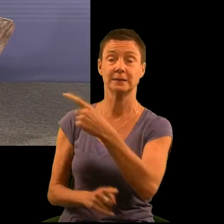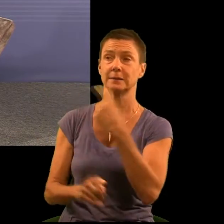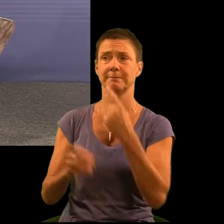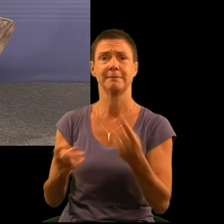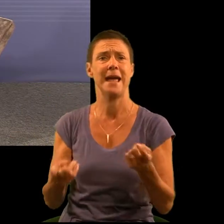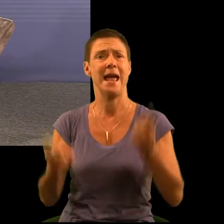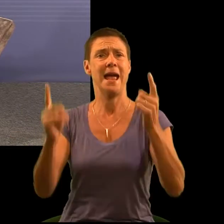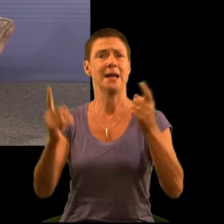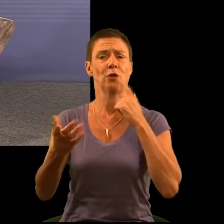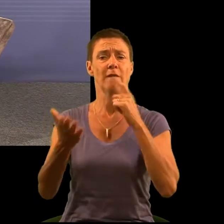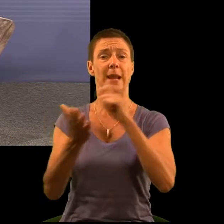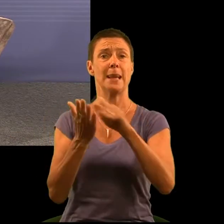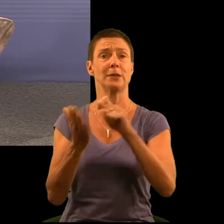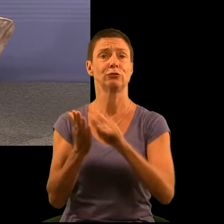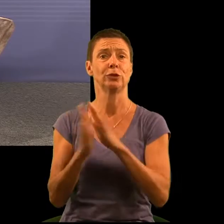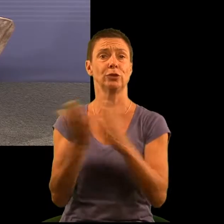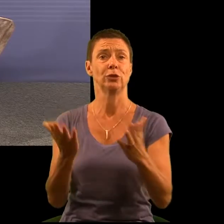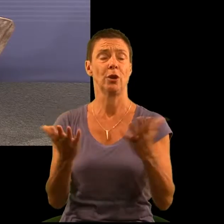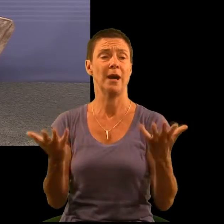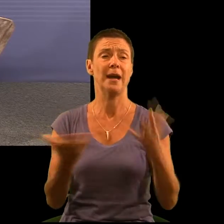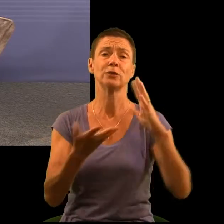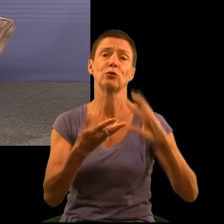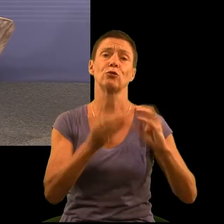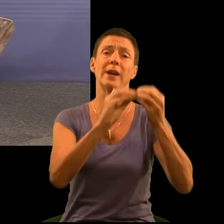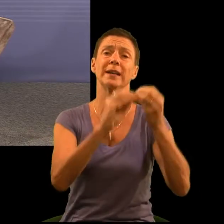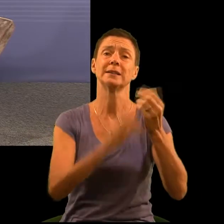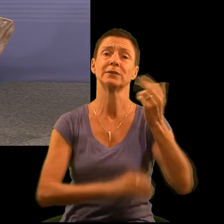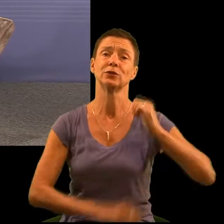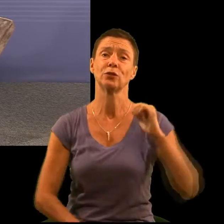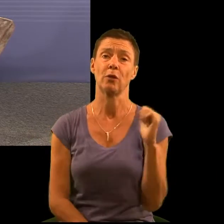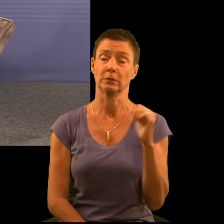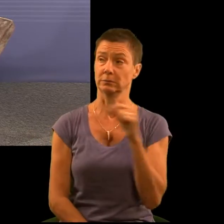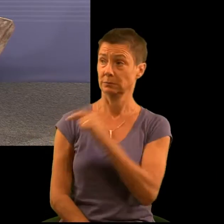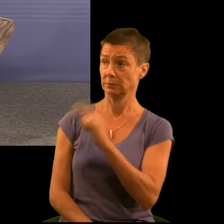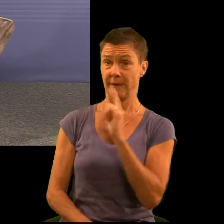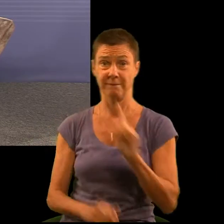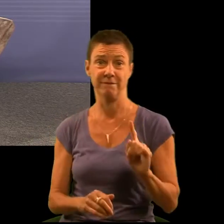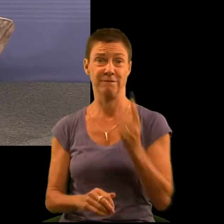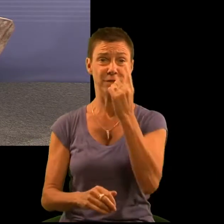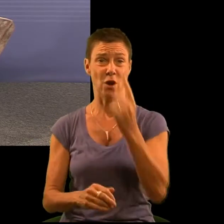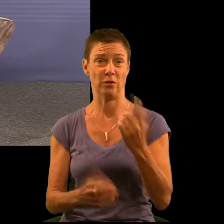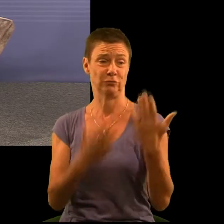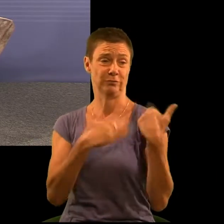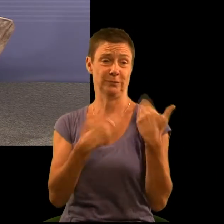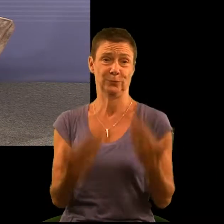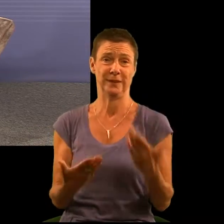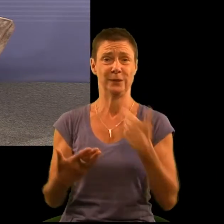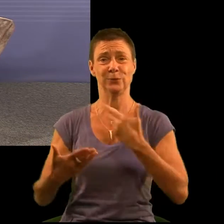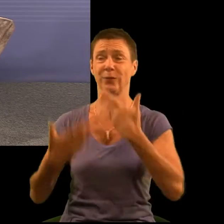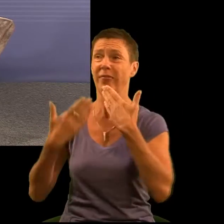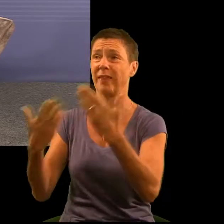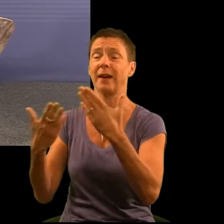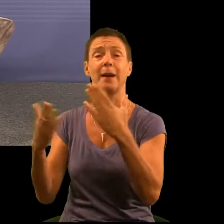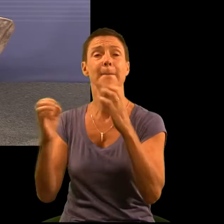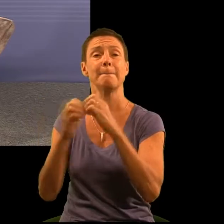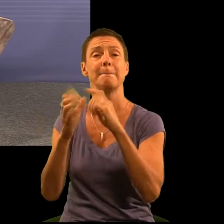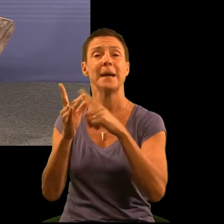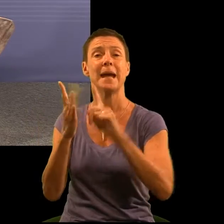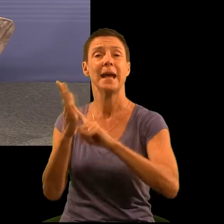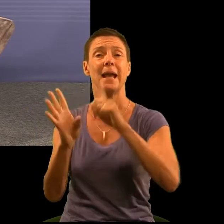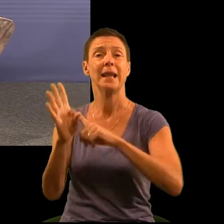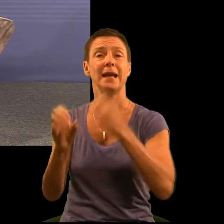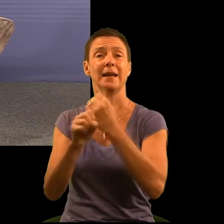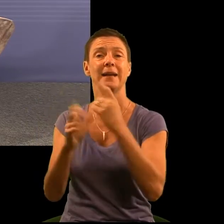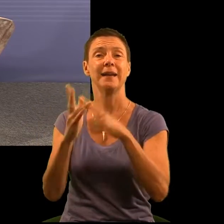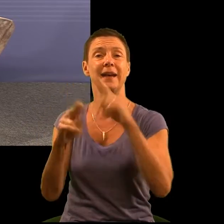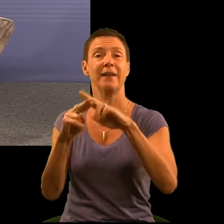of Literature at Creative Scotland. My first job today is to say a big thank you to Baillie Gifford for sponsoring